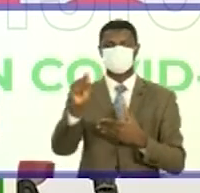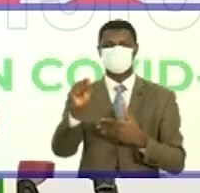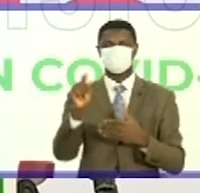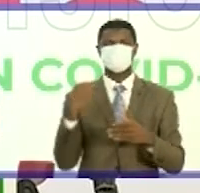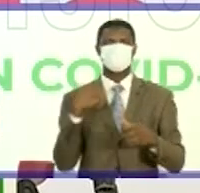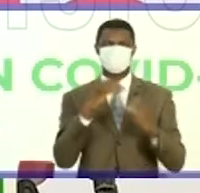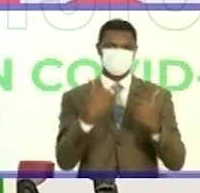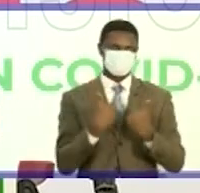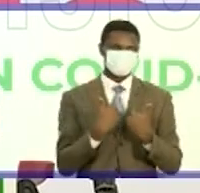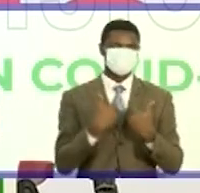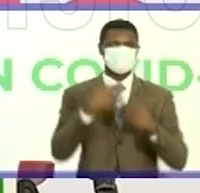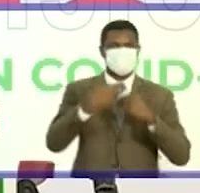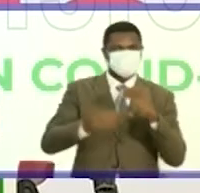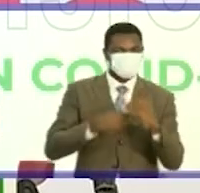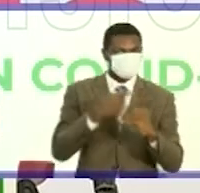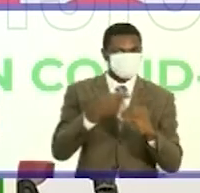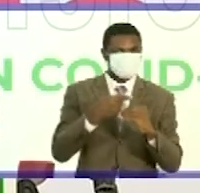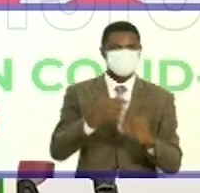recorded cases stood at